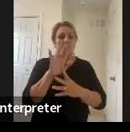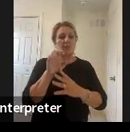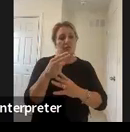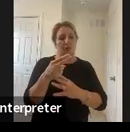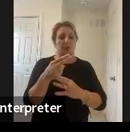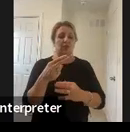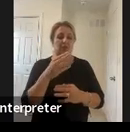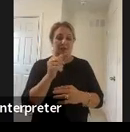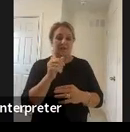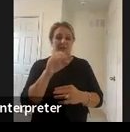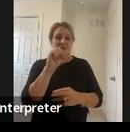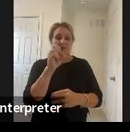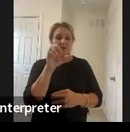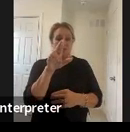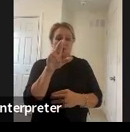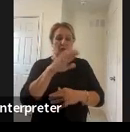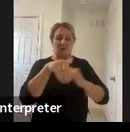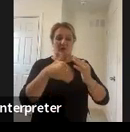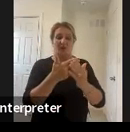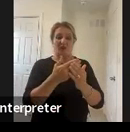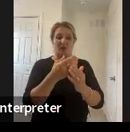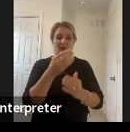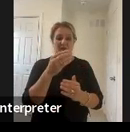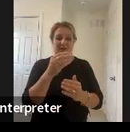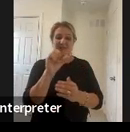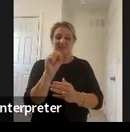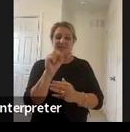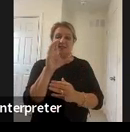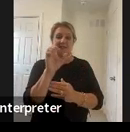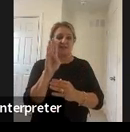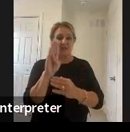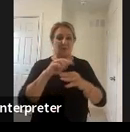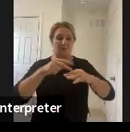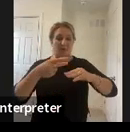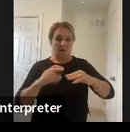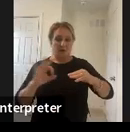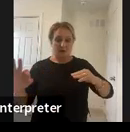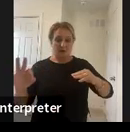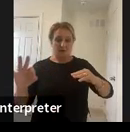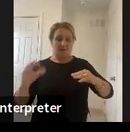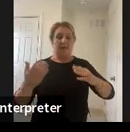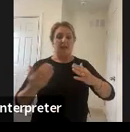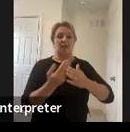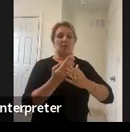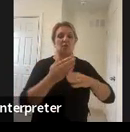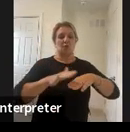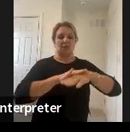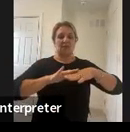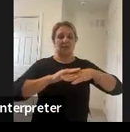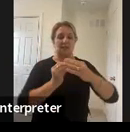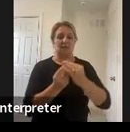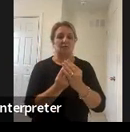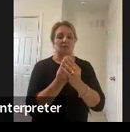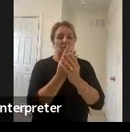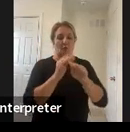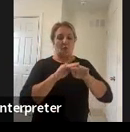sores until all the scabs that form on the sores have fallen off and a fresh layer of skin has formed underneath.